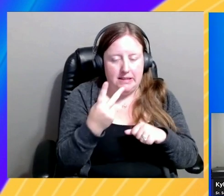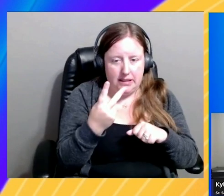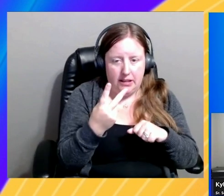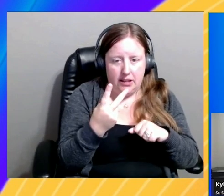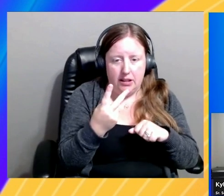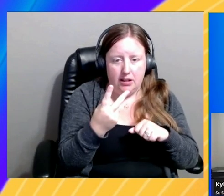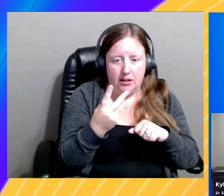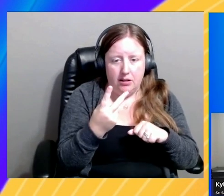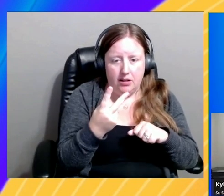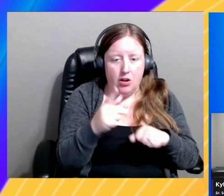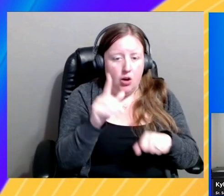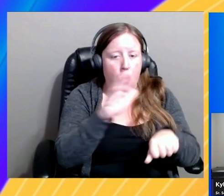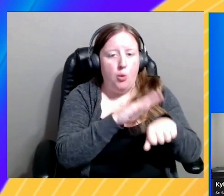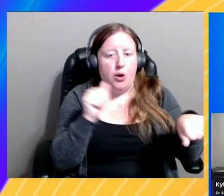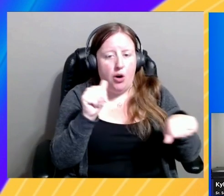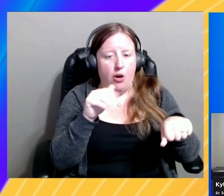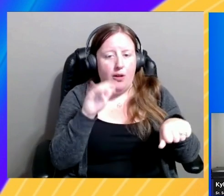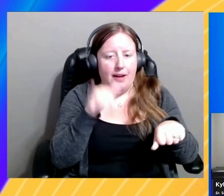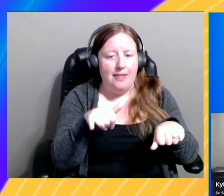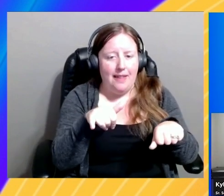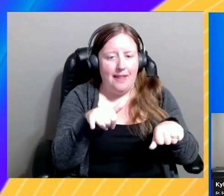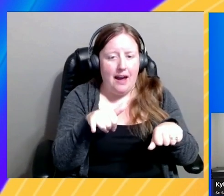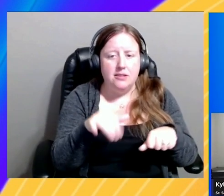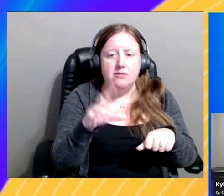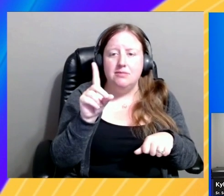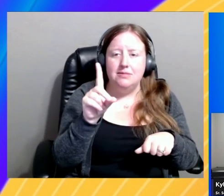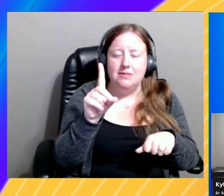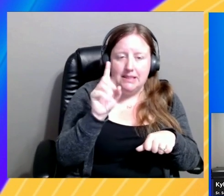calling on this Postgres database, and